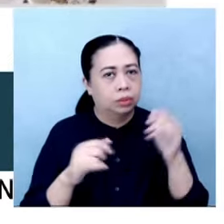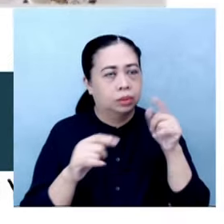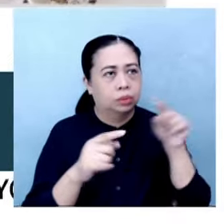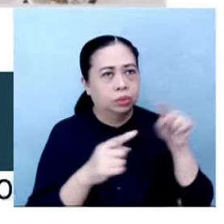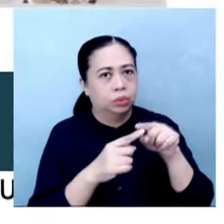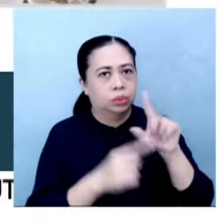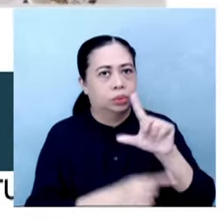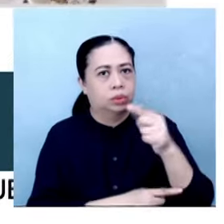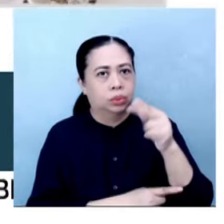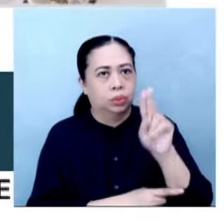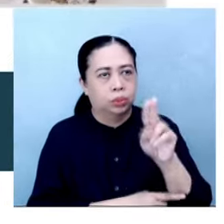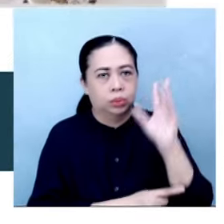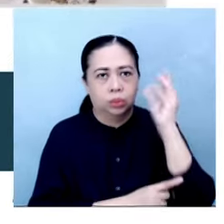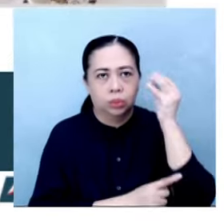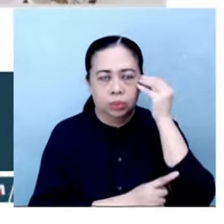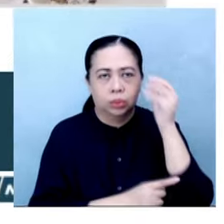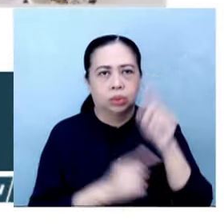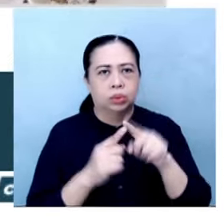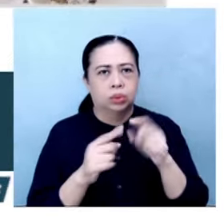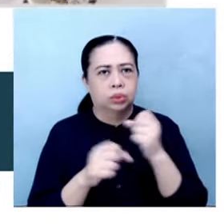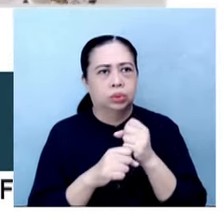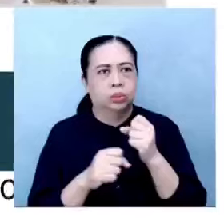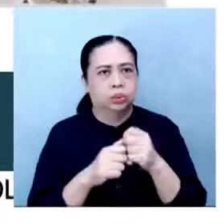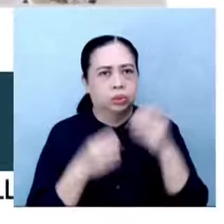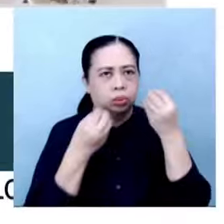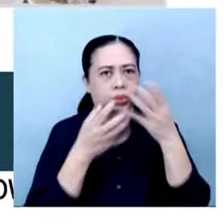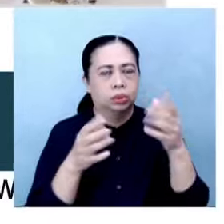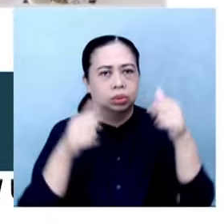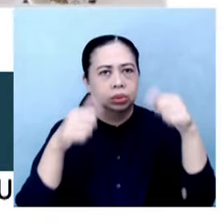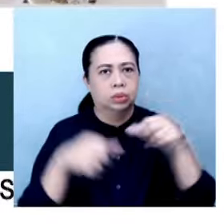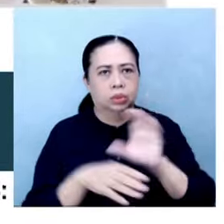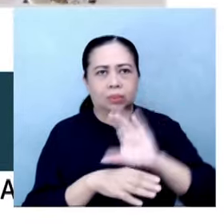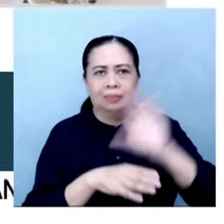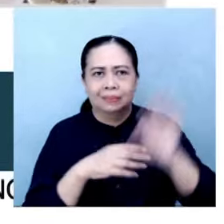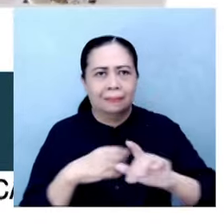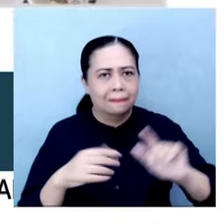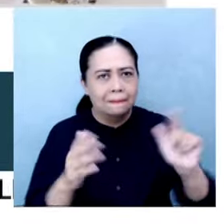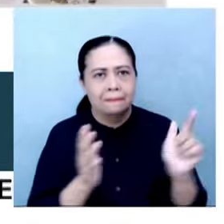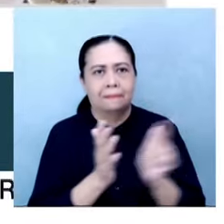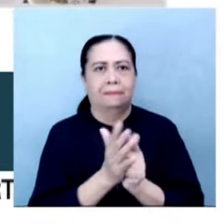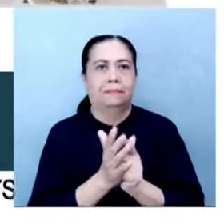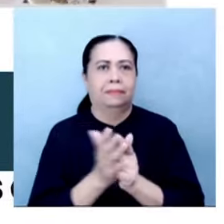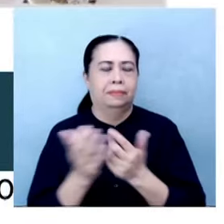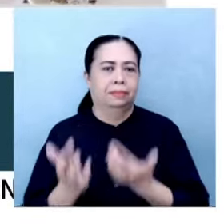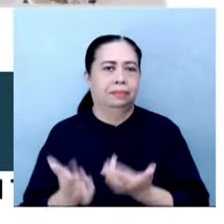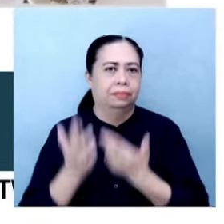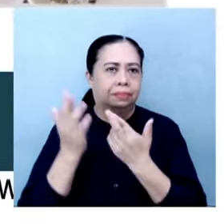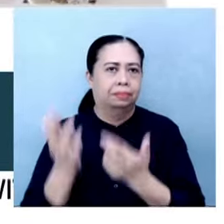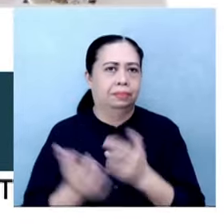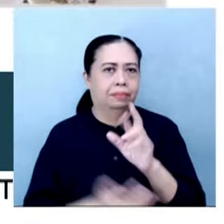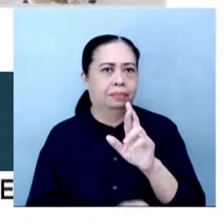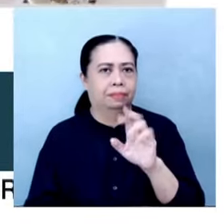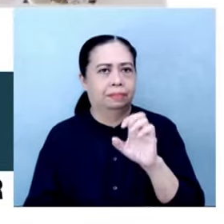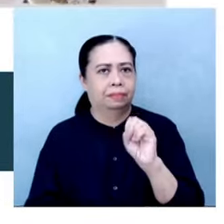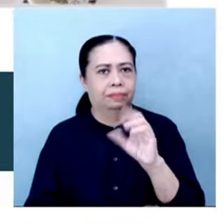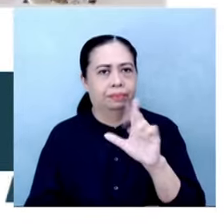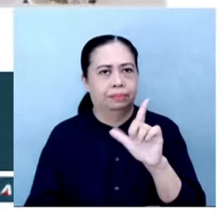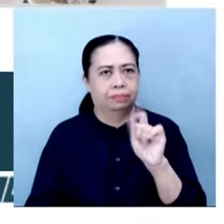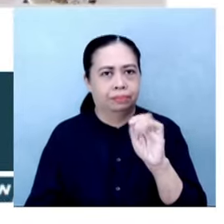government to simply put out a total ban resolution, right, in